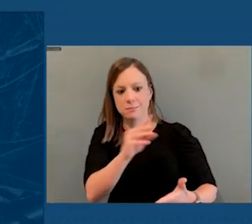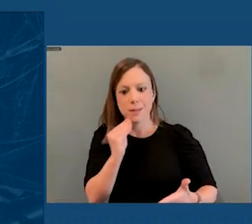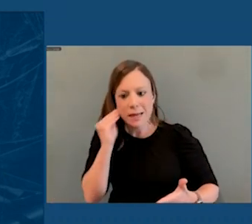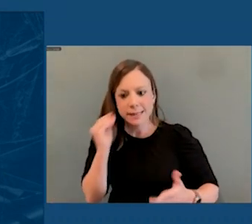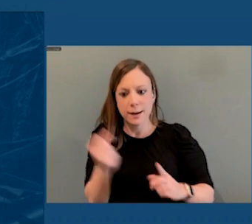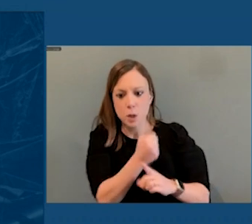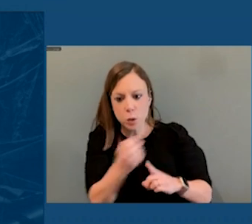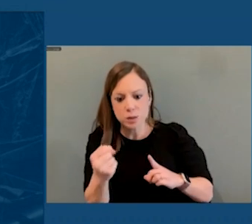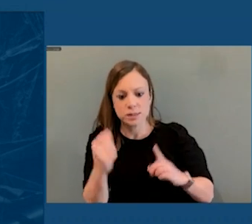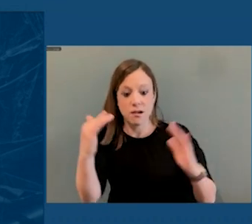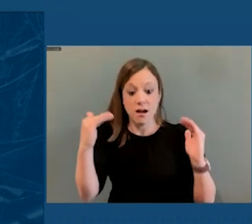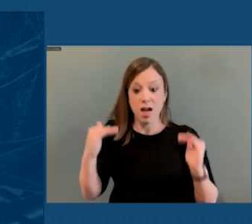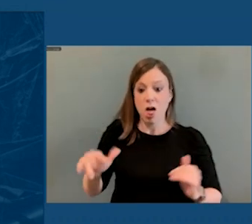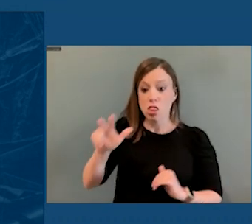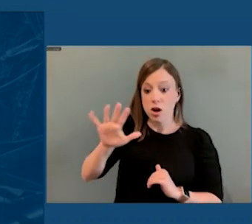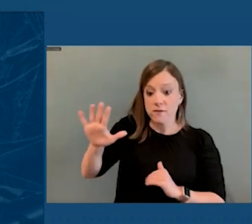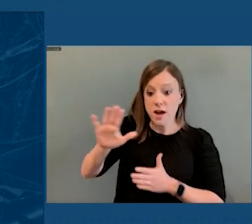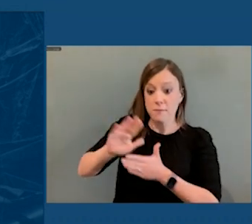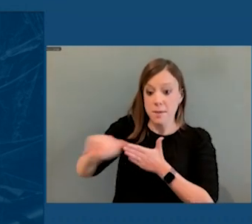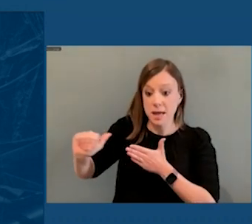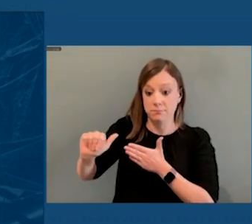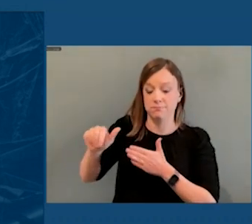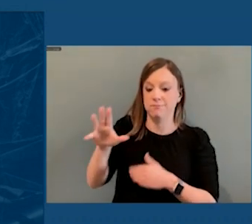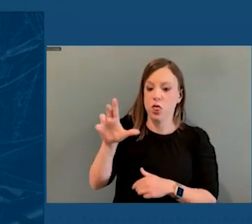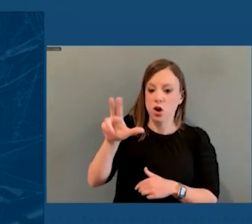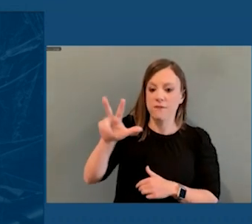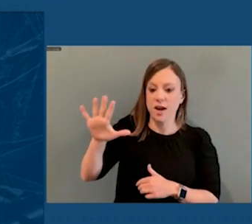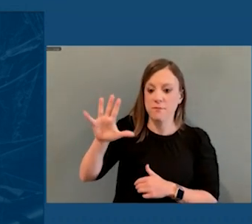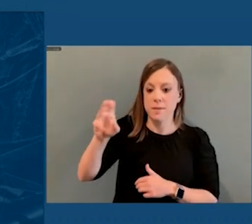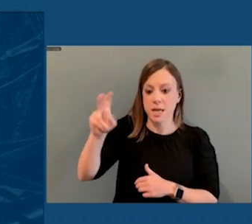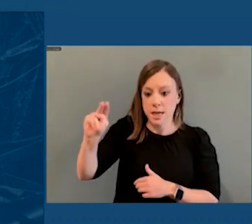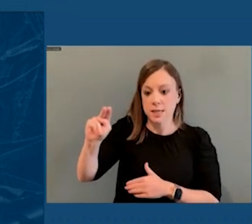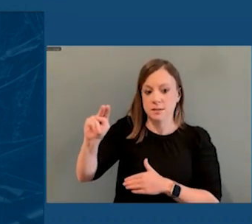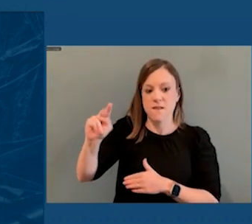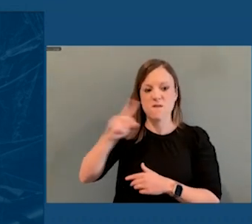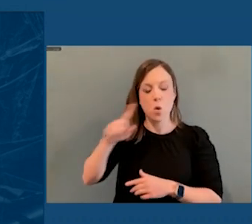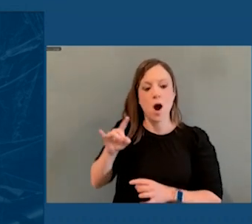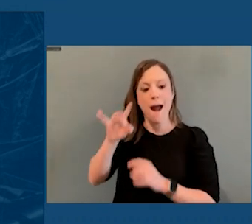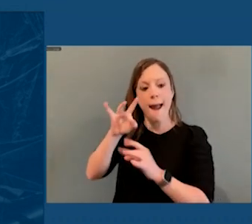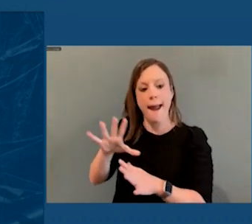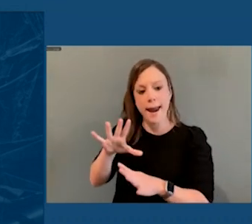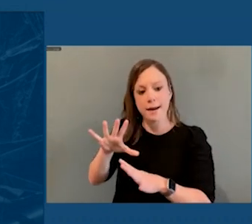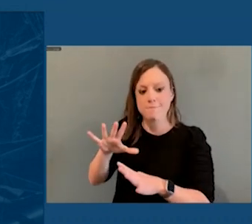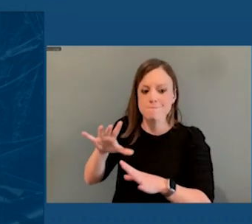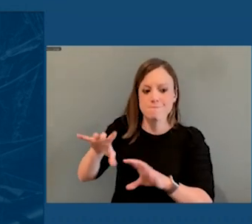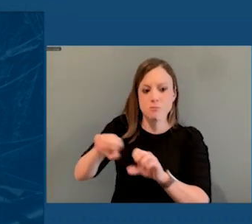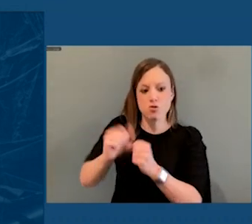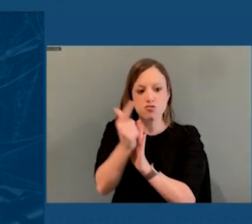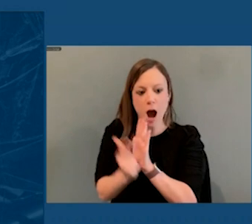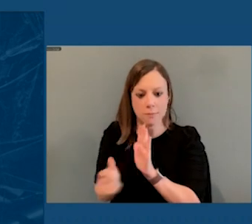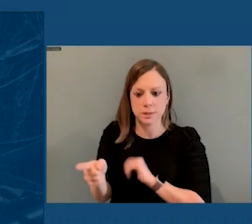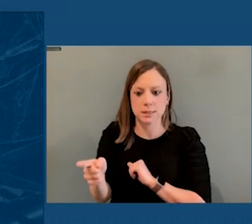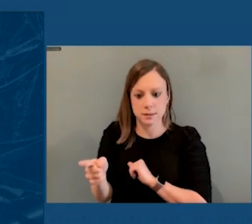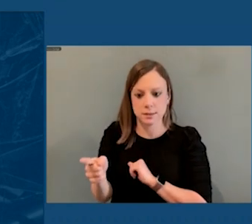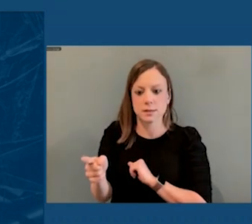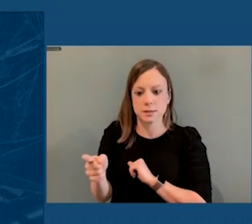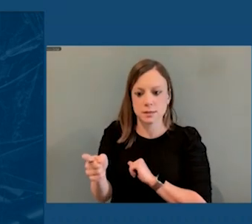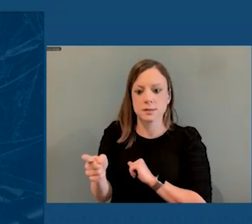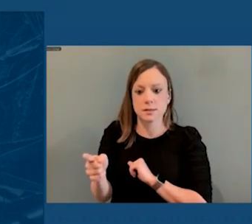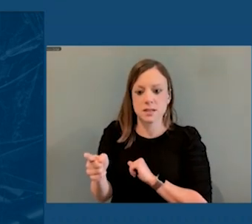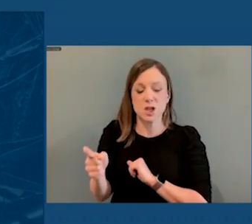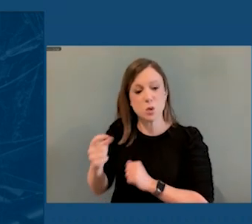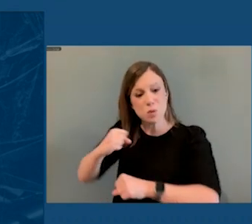community organizations and houses of worship against hate crimes. And we added more than 20